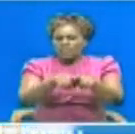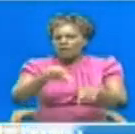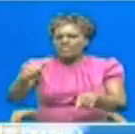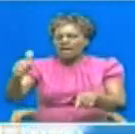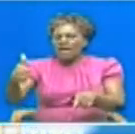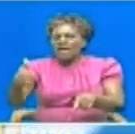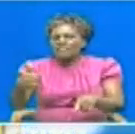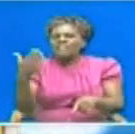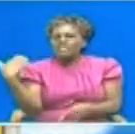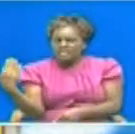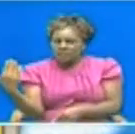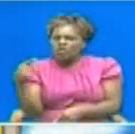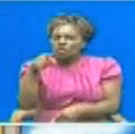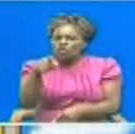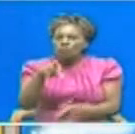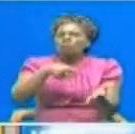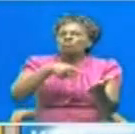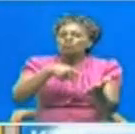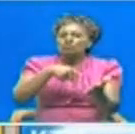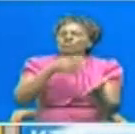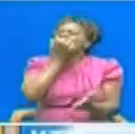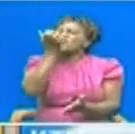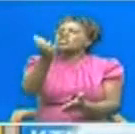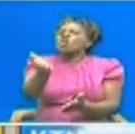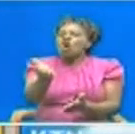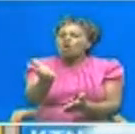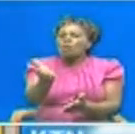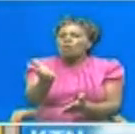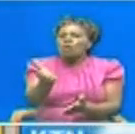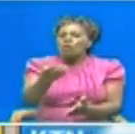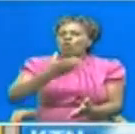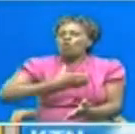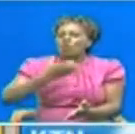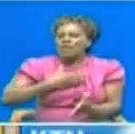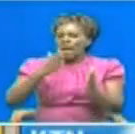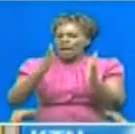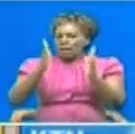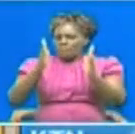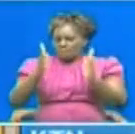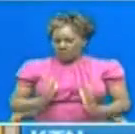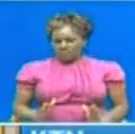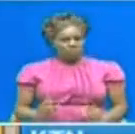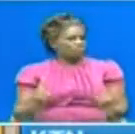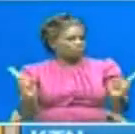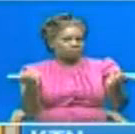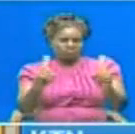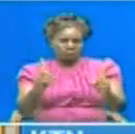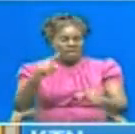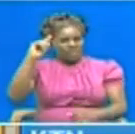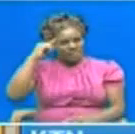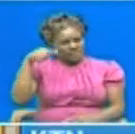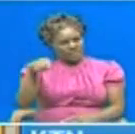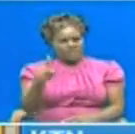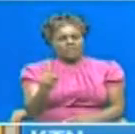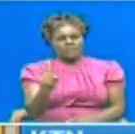other content that you carry, you pay no regard or no attention to the owner of that content. And I think that would